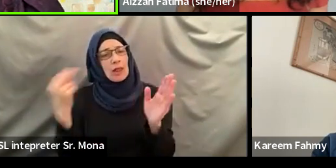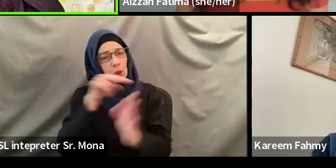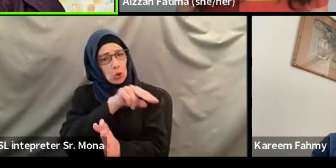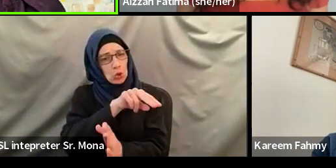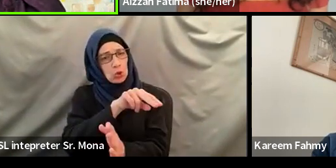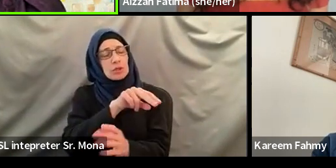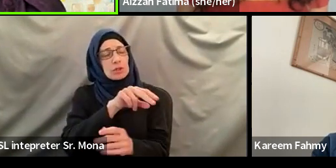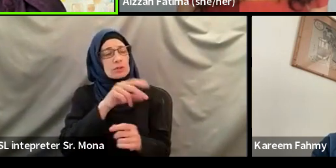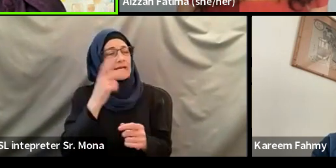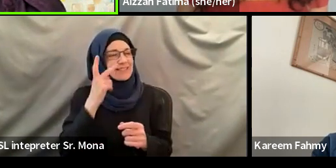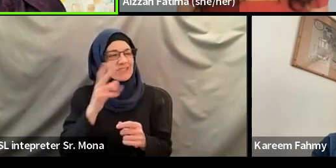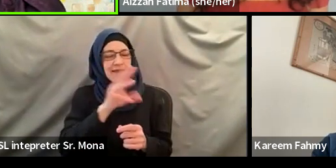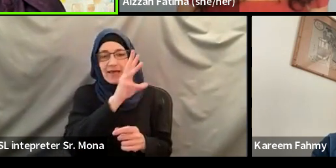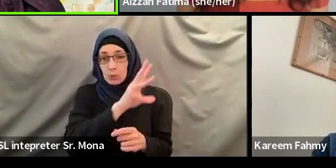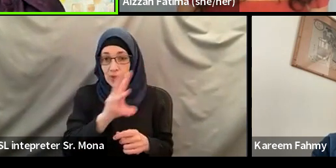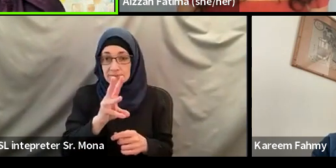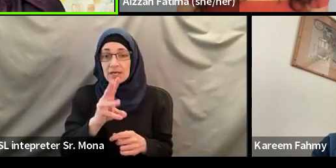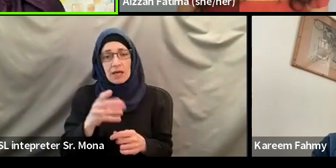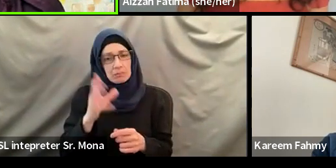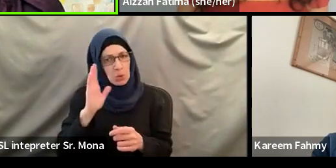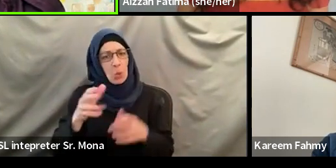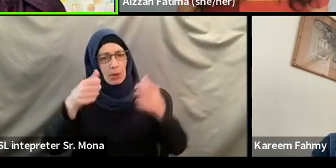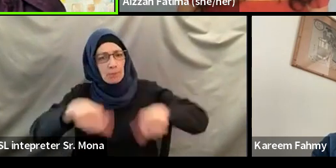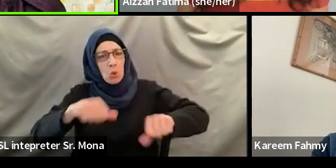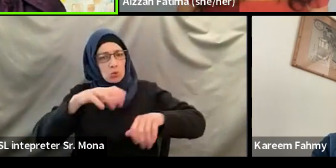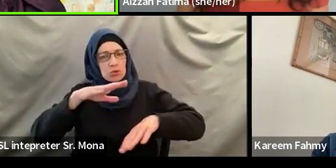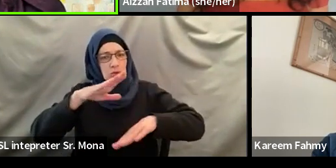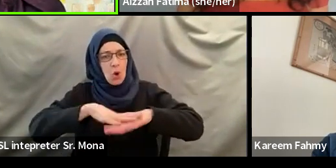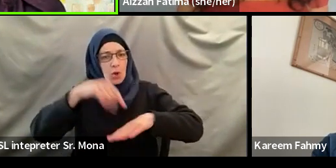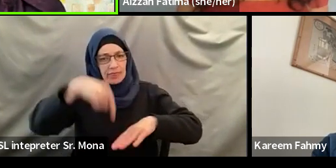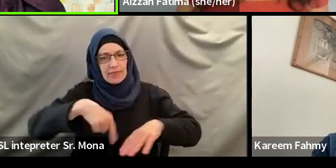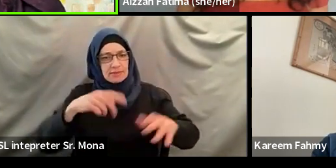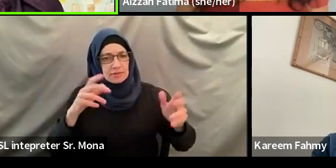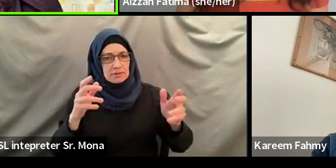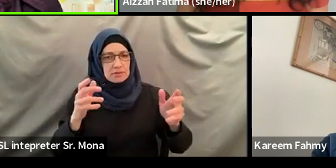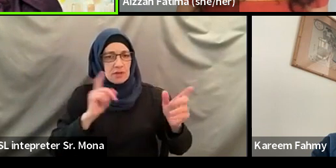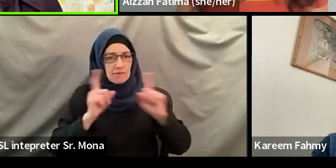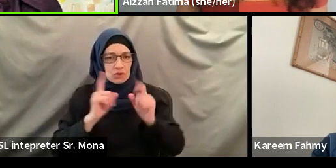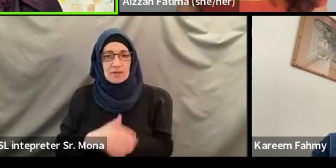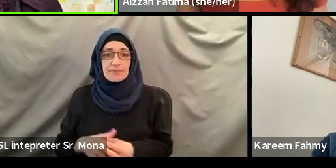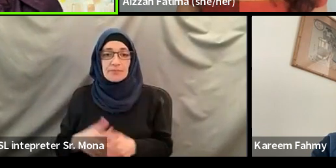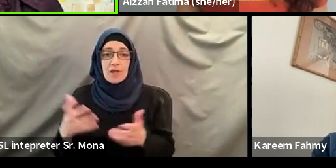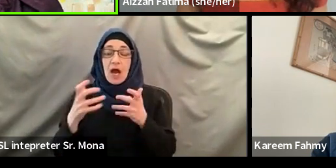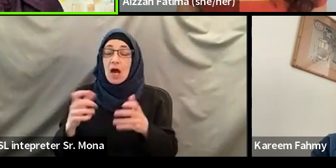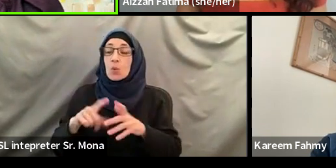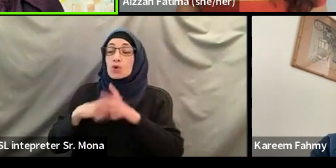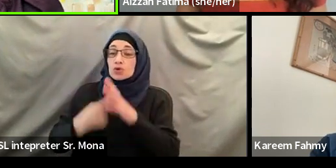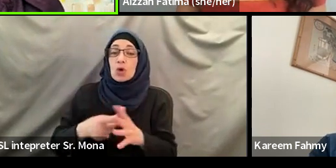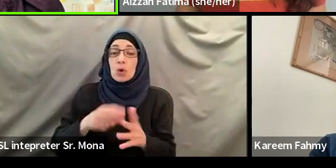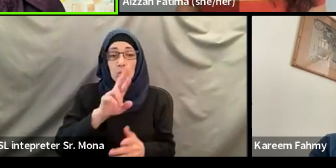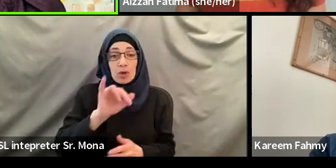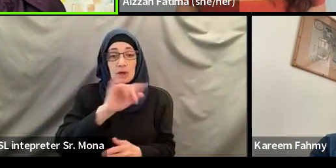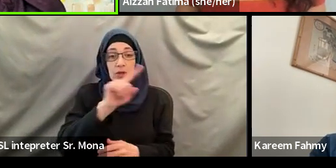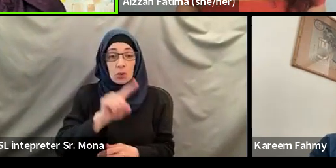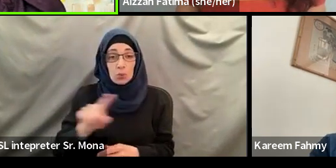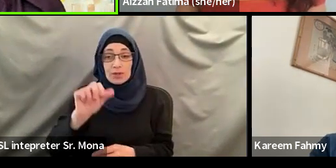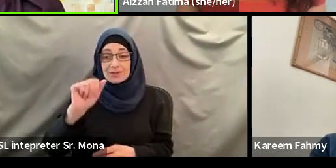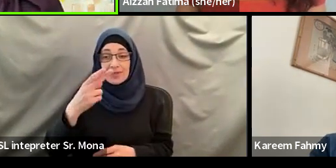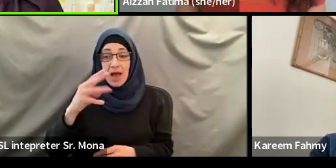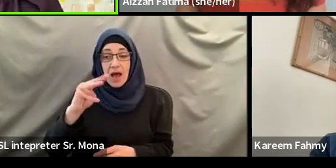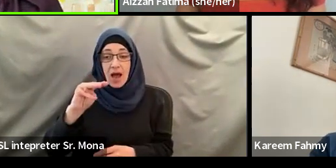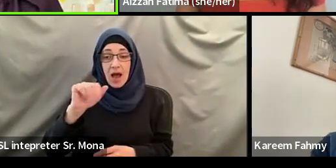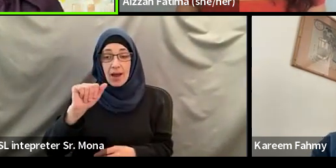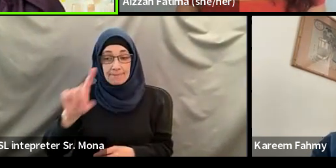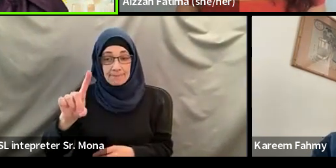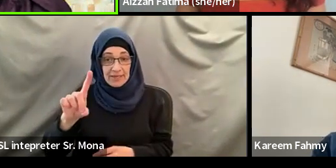be posted. A couple to start us off with are the Riz Ahmed test, which I didn't actually even